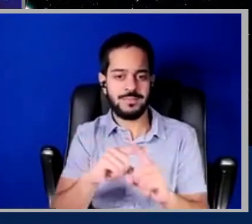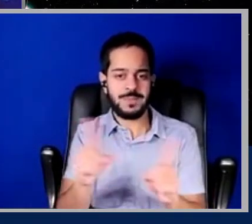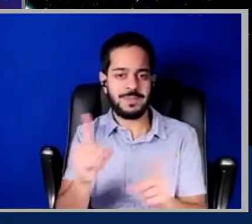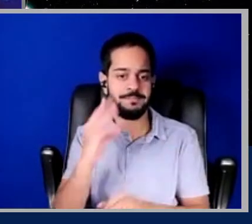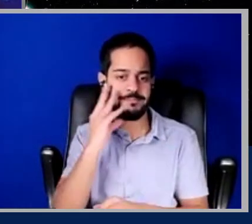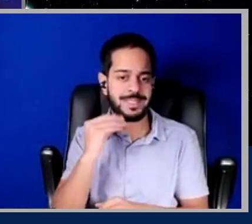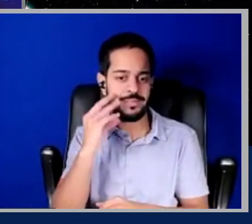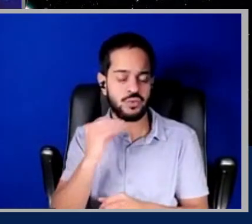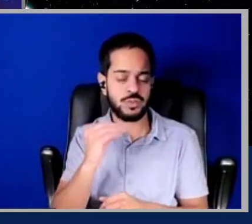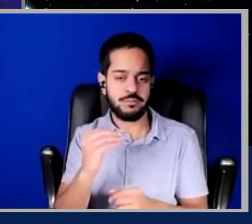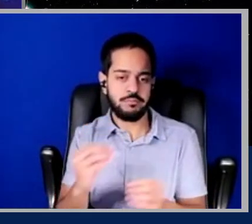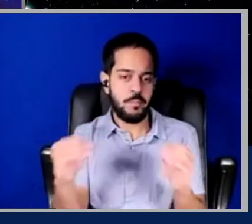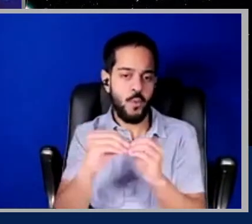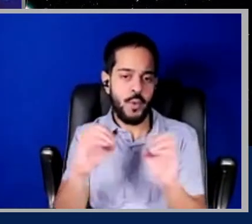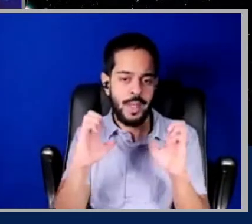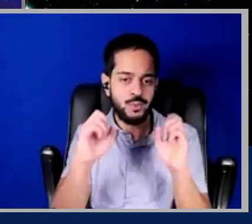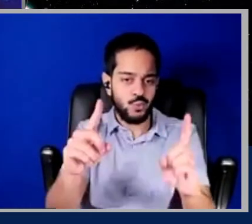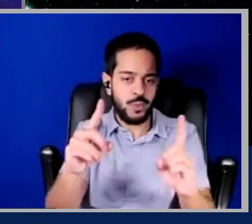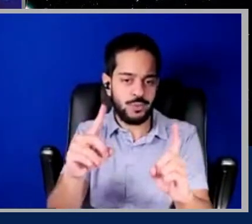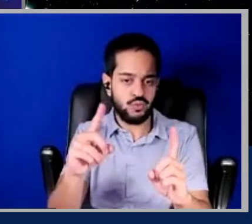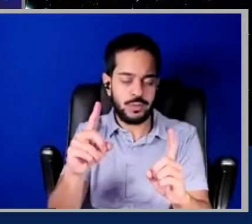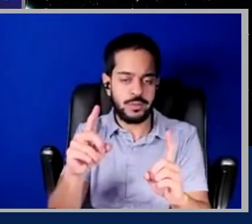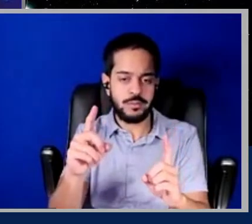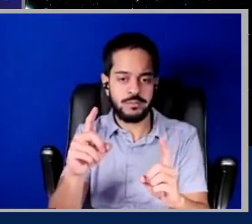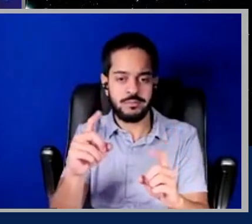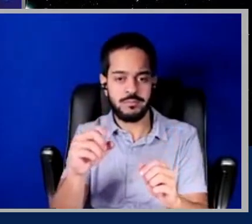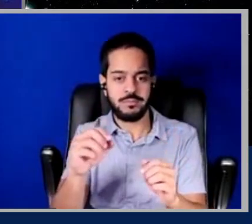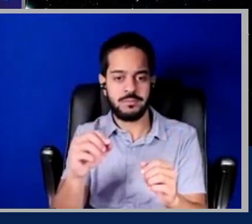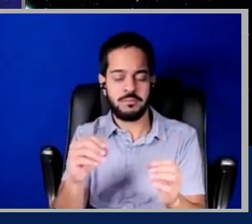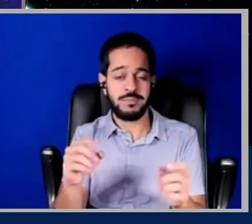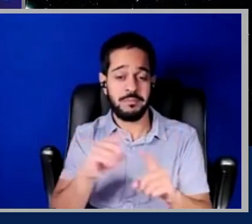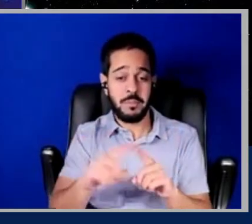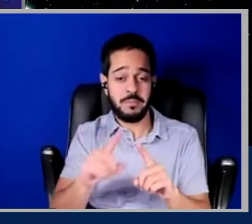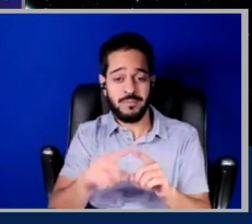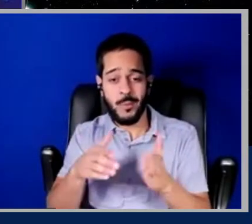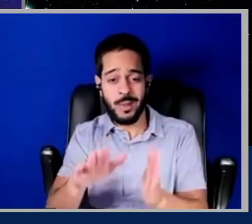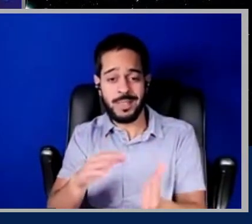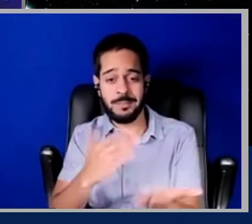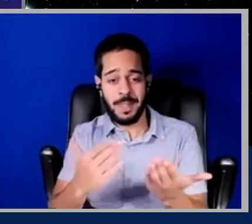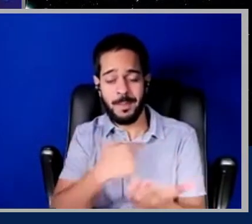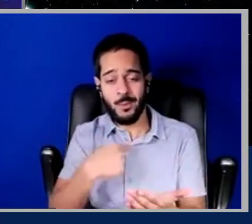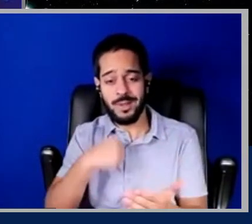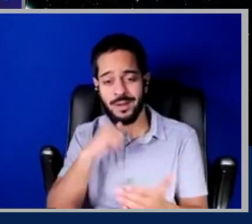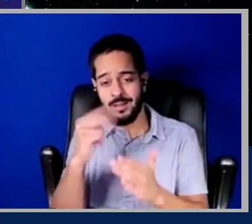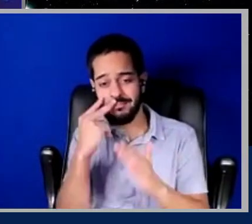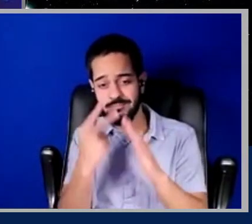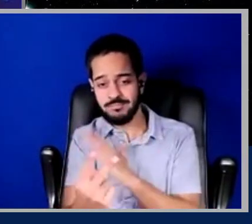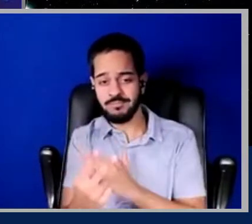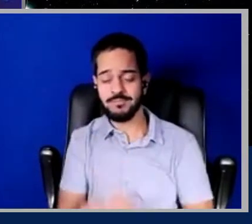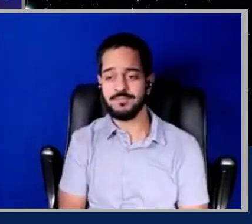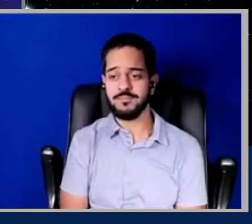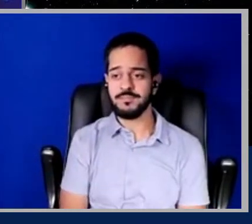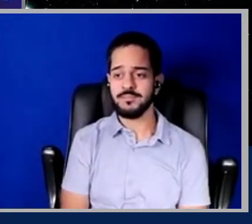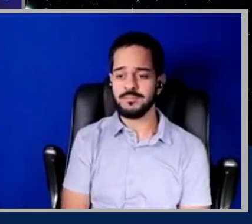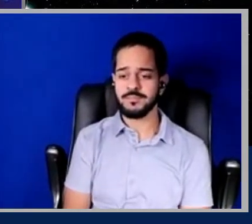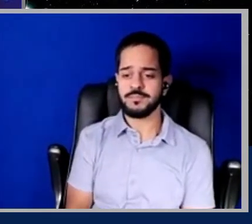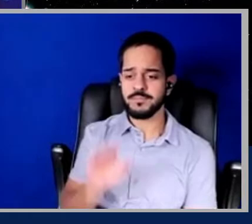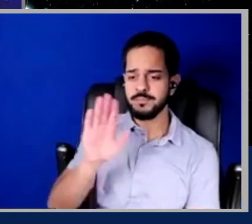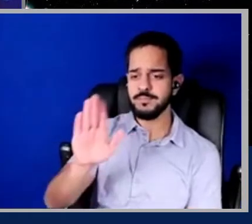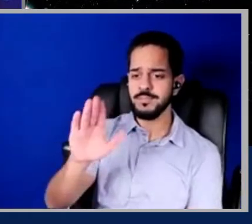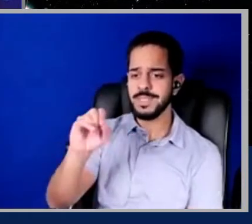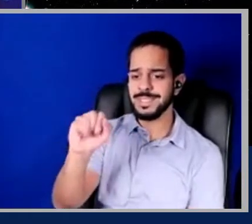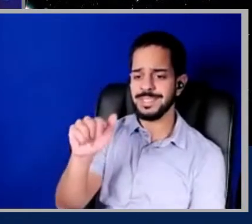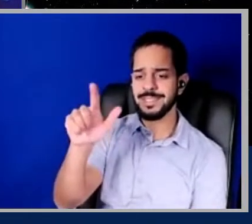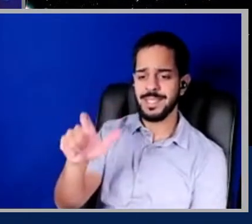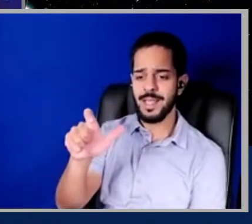very educational in different ways than you might expect. Yeah, speaking of scale, what was the scale of the 3D print